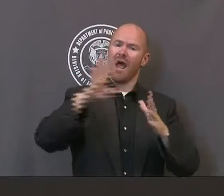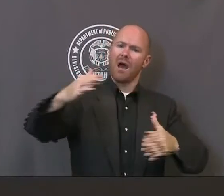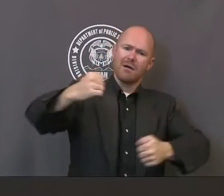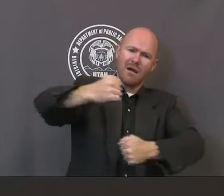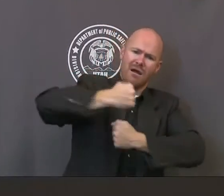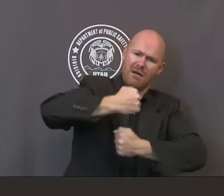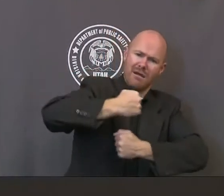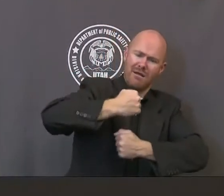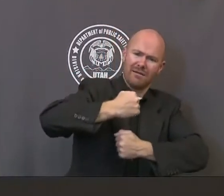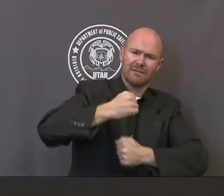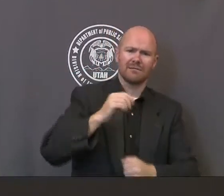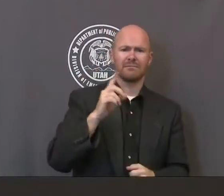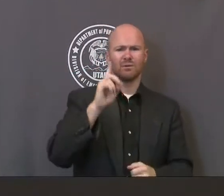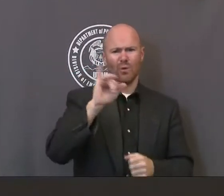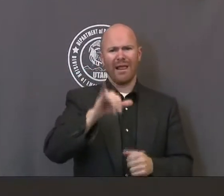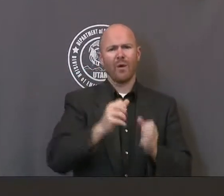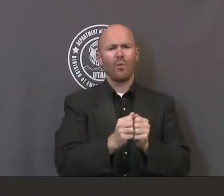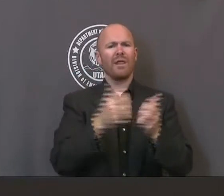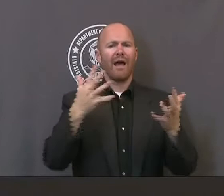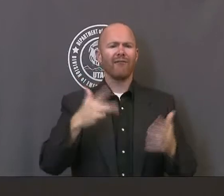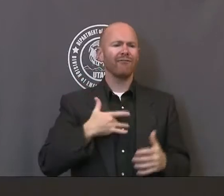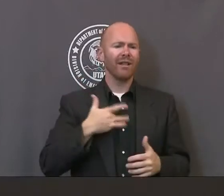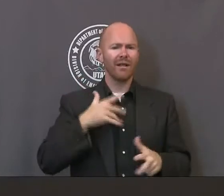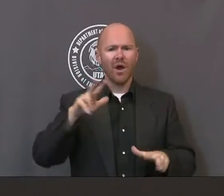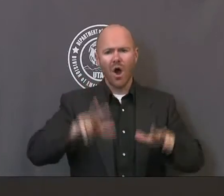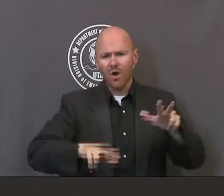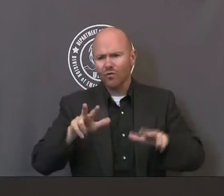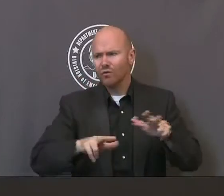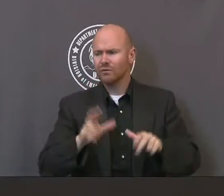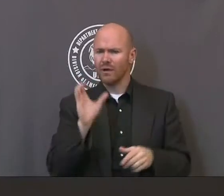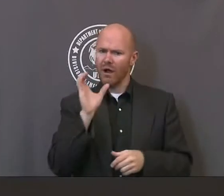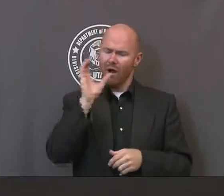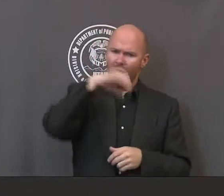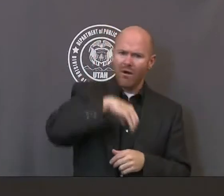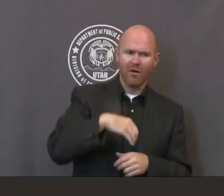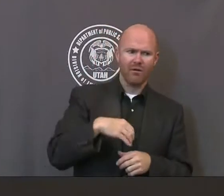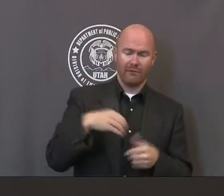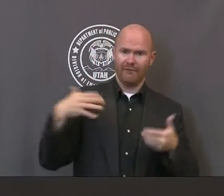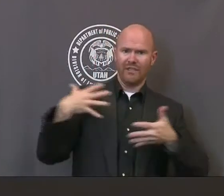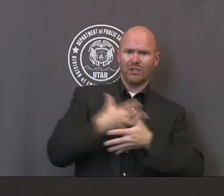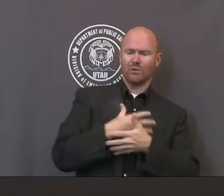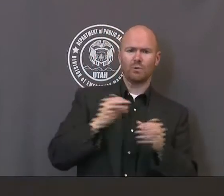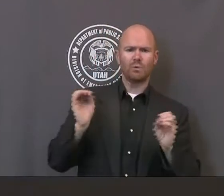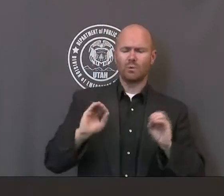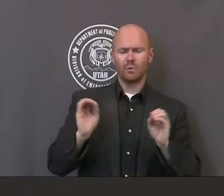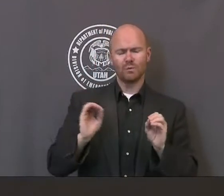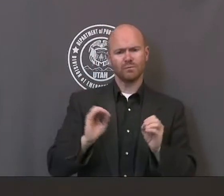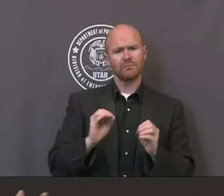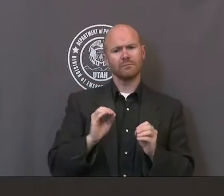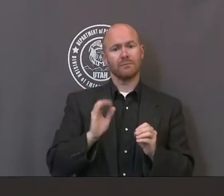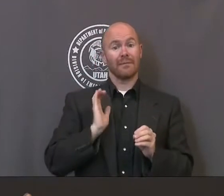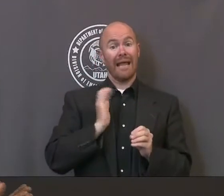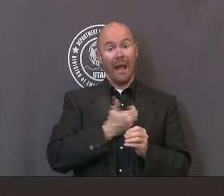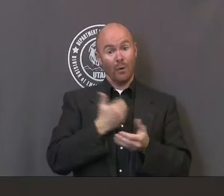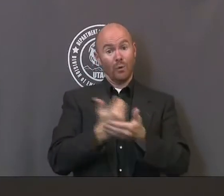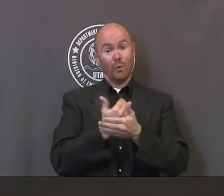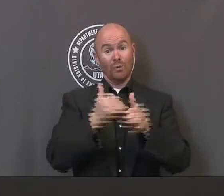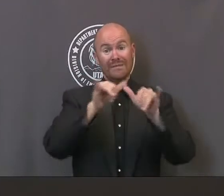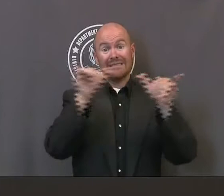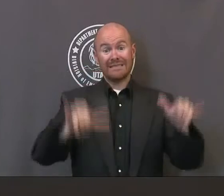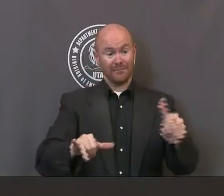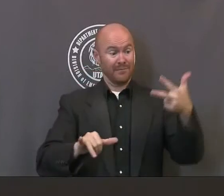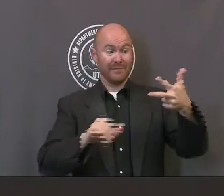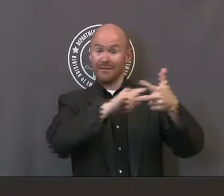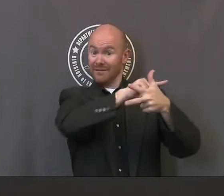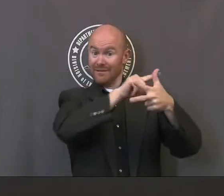without fear or feeling awkward or odd. Following the guidance provided in this new system that the governor has authorized and